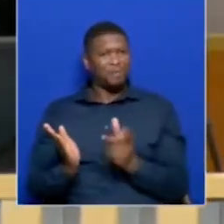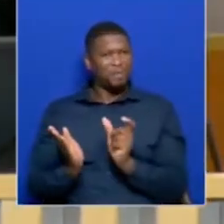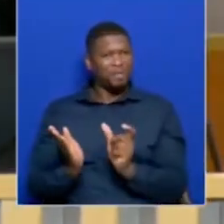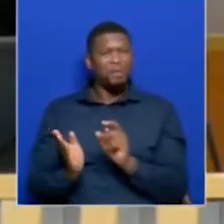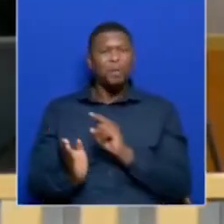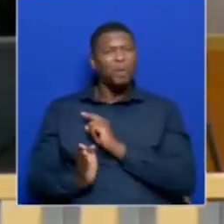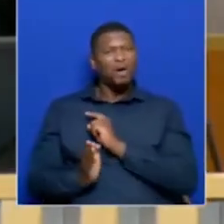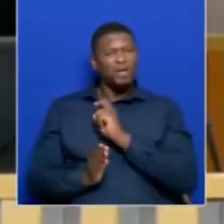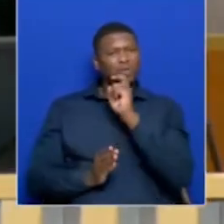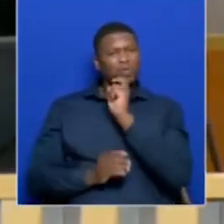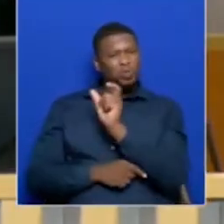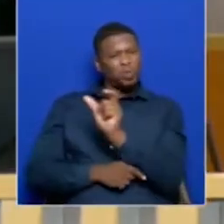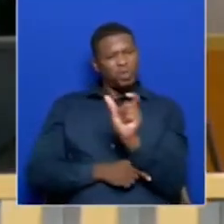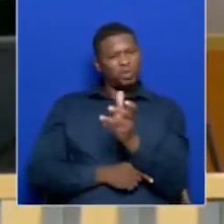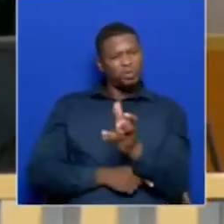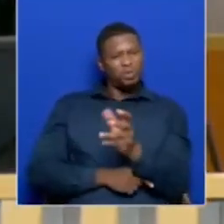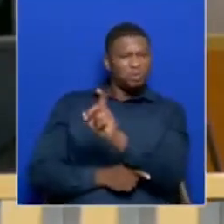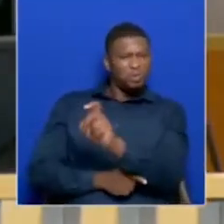E?